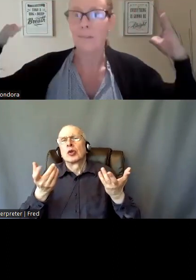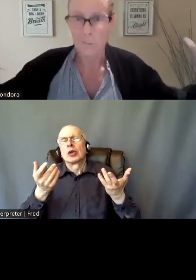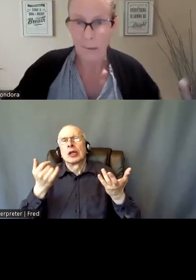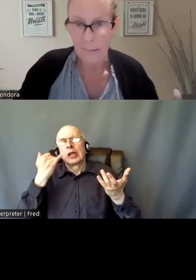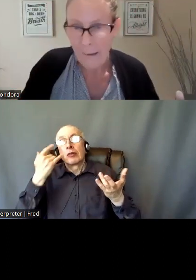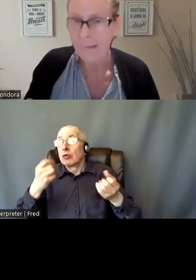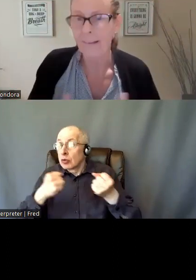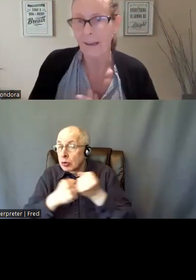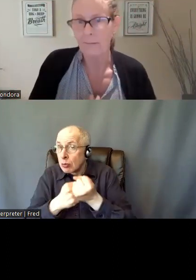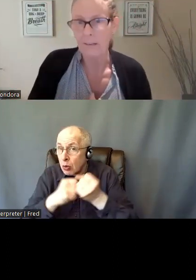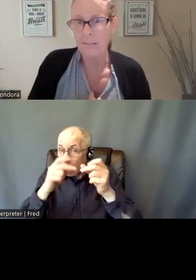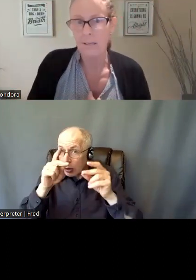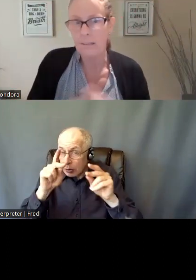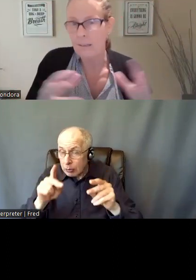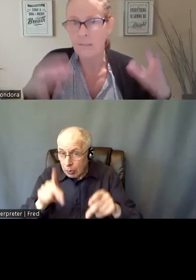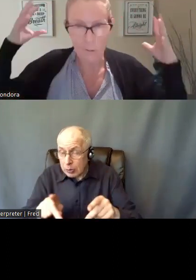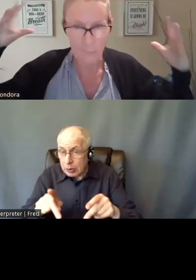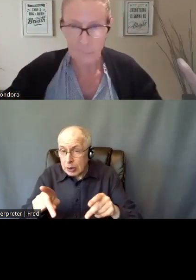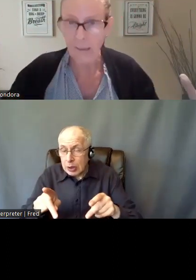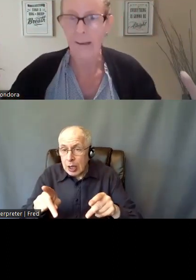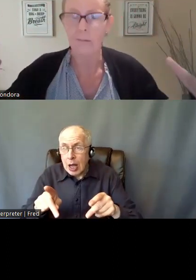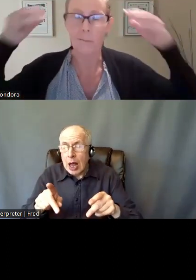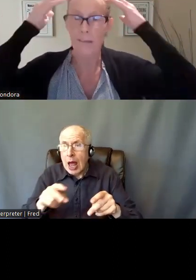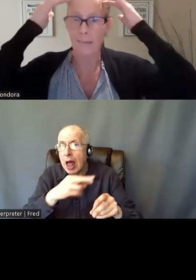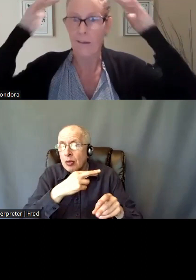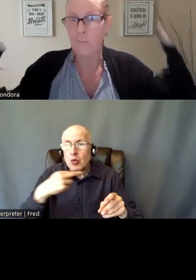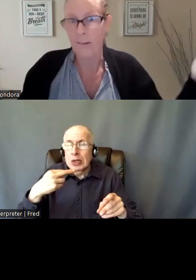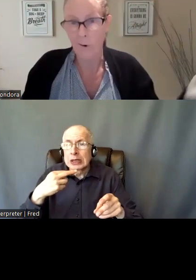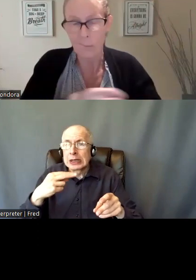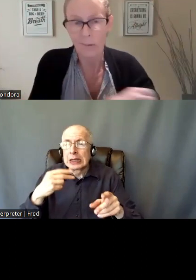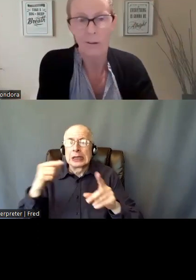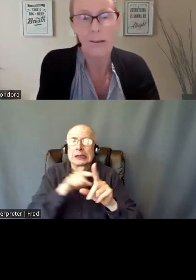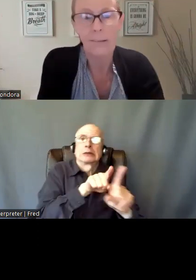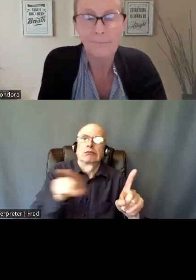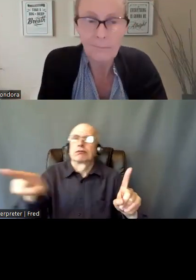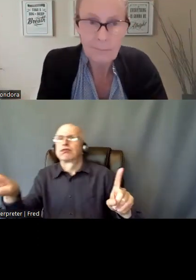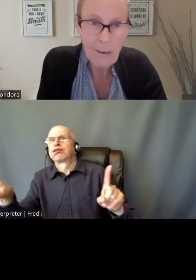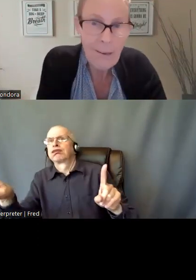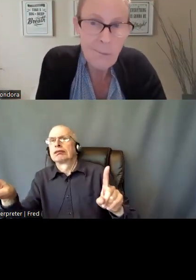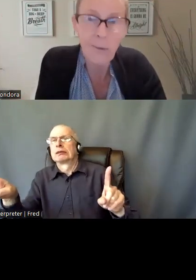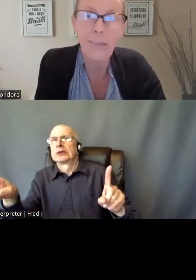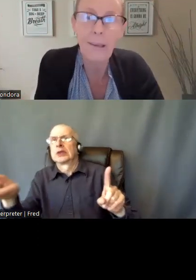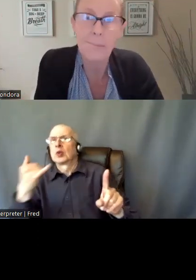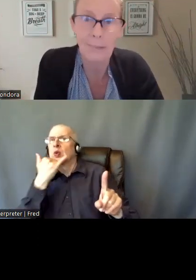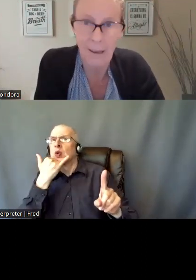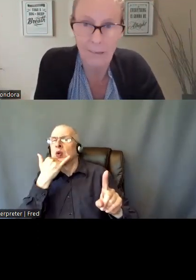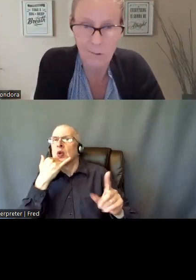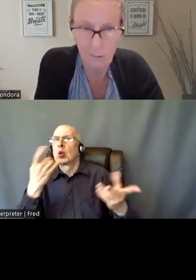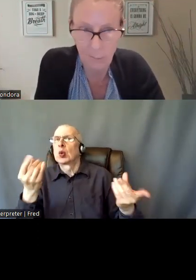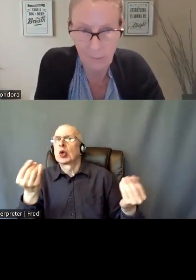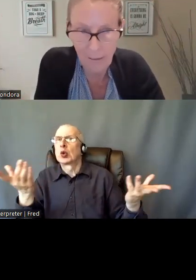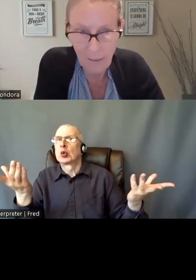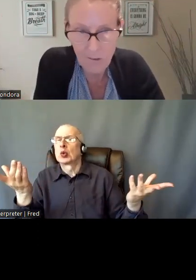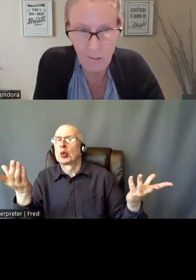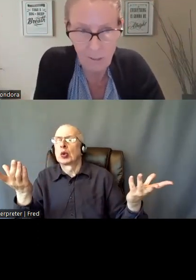support an individual in taking that risk and it doesn't sort of play out the way that they would have hoped, right? And when we're thinking about that and